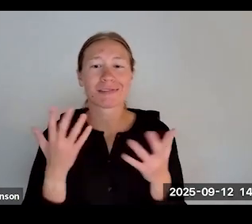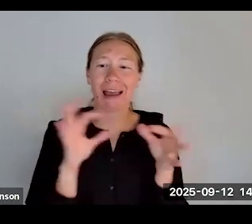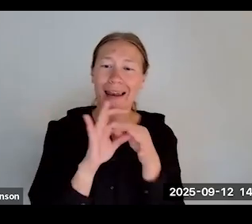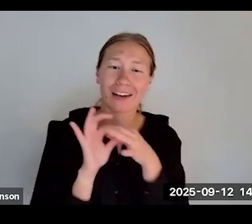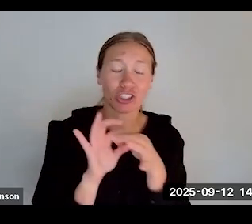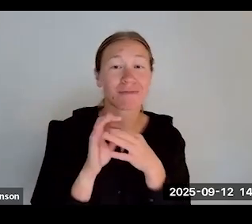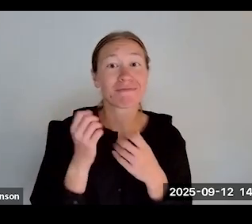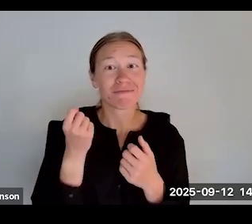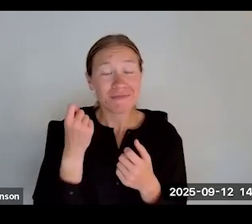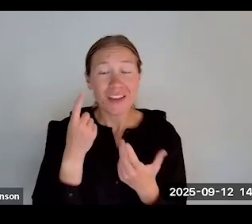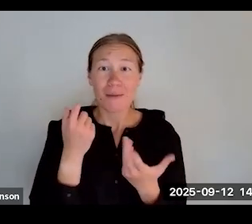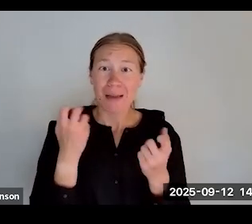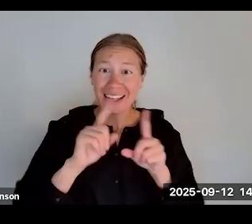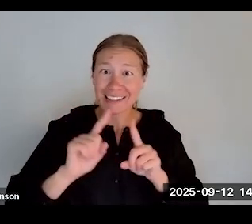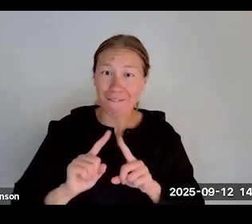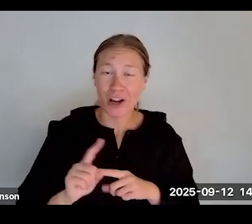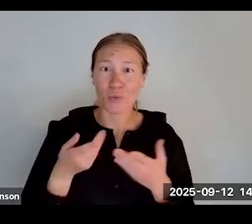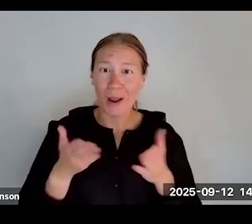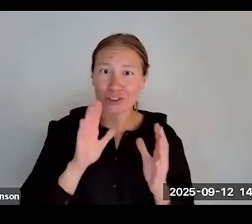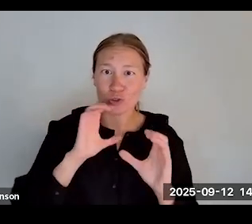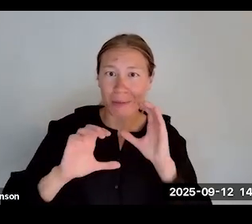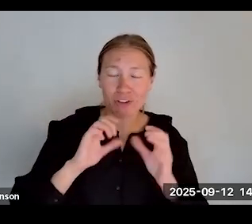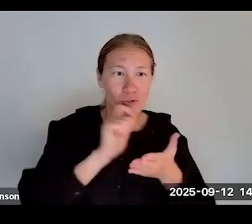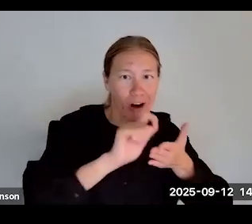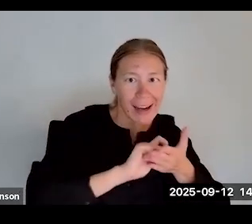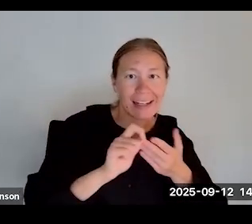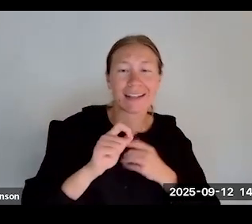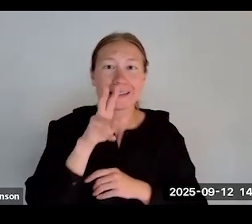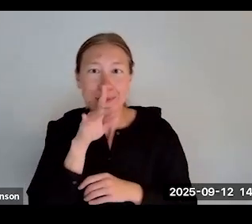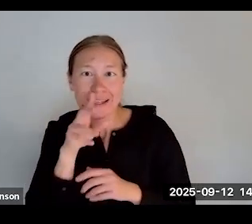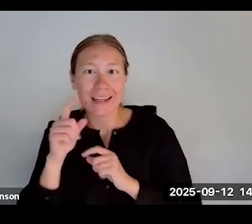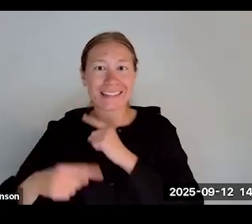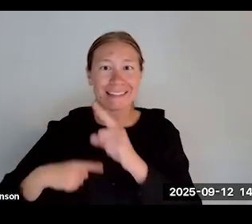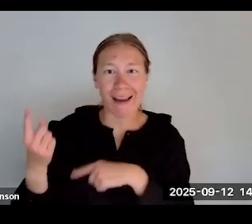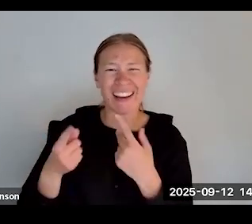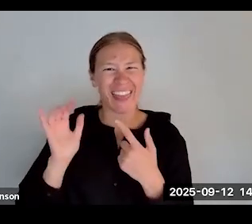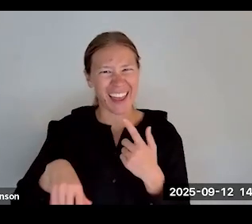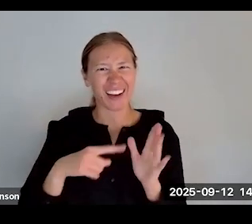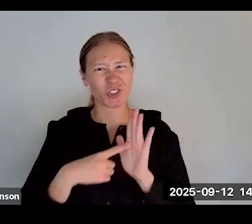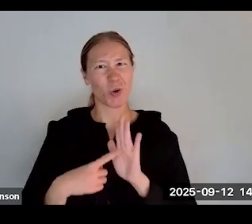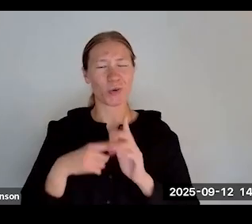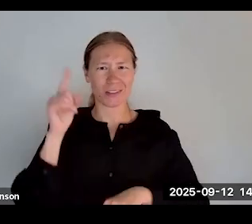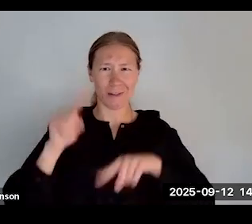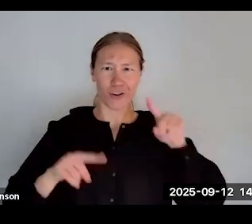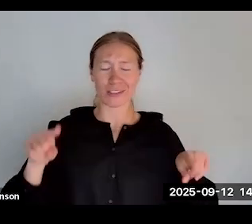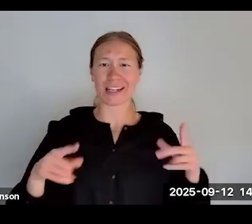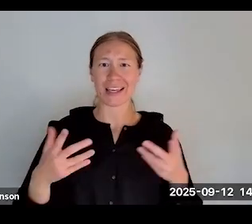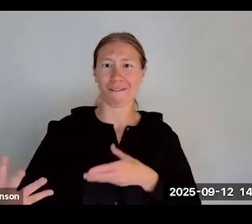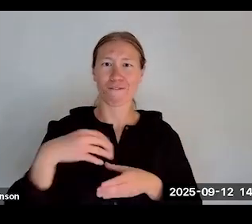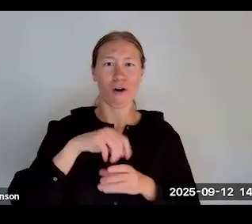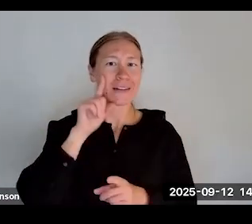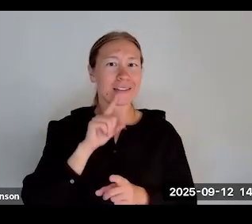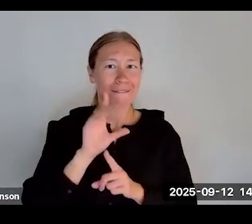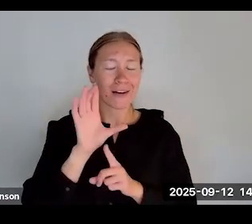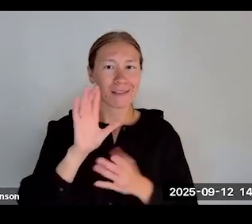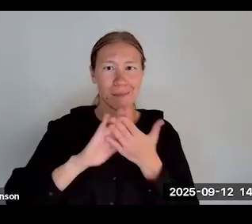of ways to communicate. There's writing, there's speaking, there's signing, and that's very reflective of the diversity of communication styles in the deaf